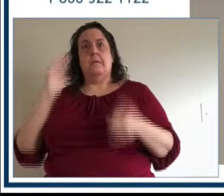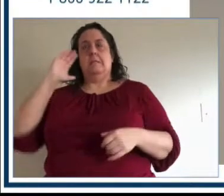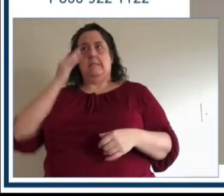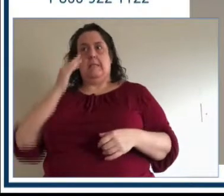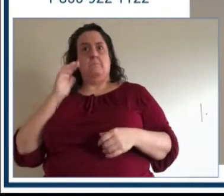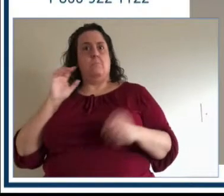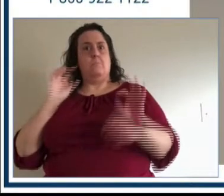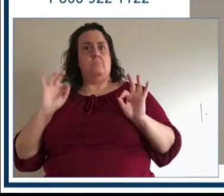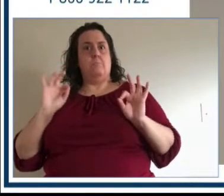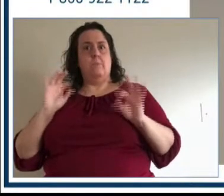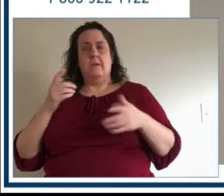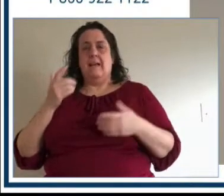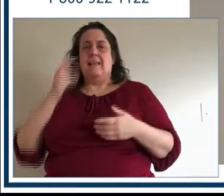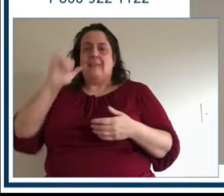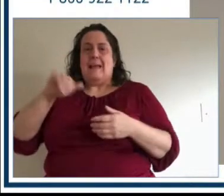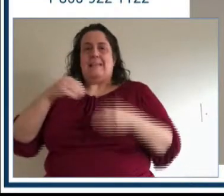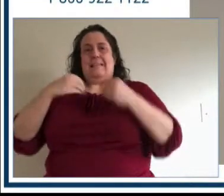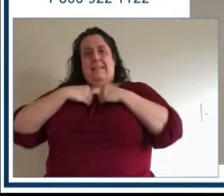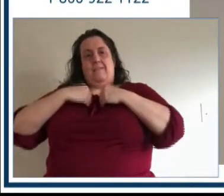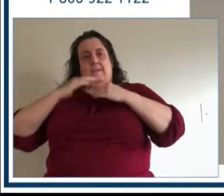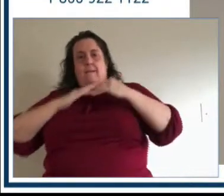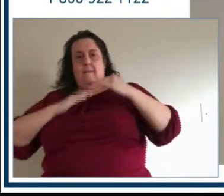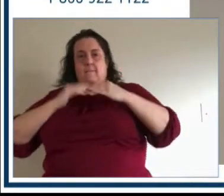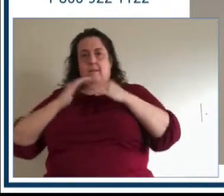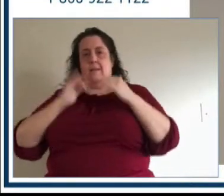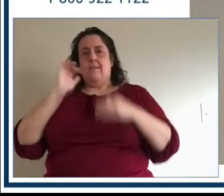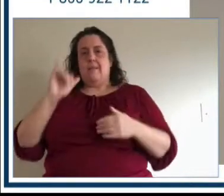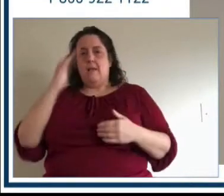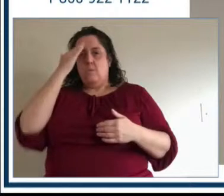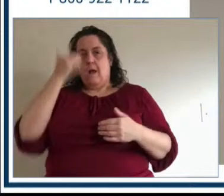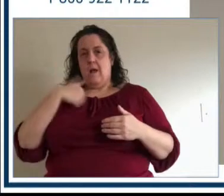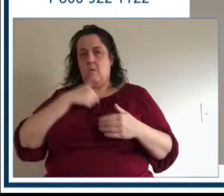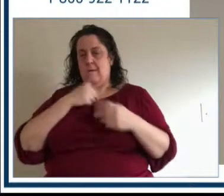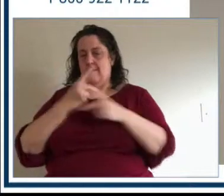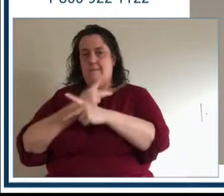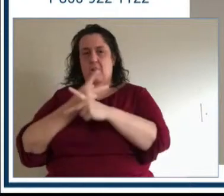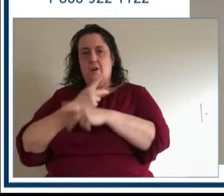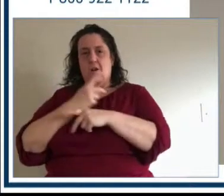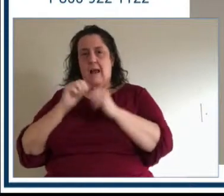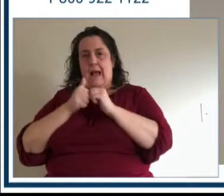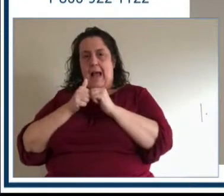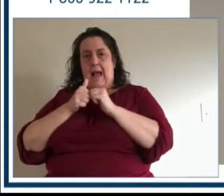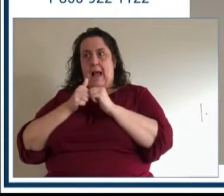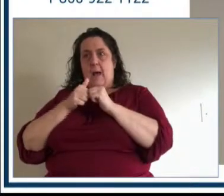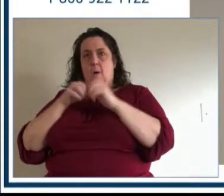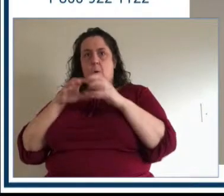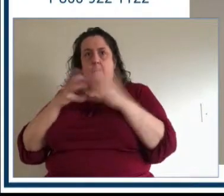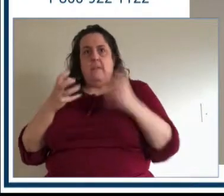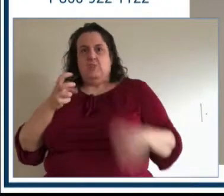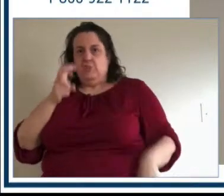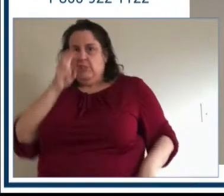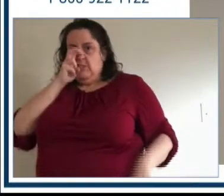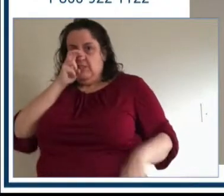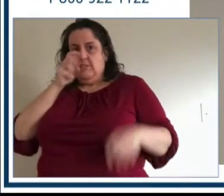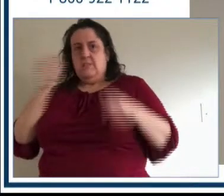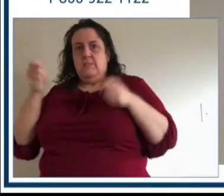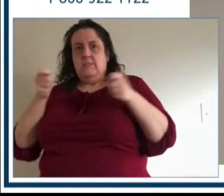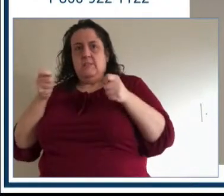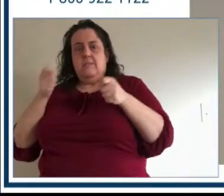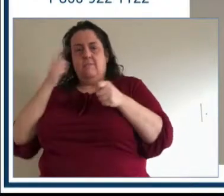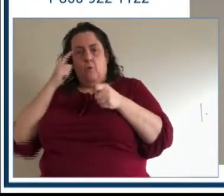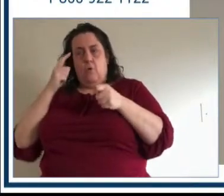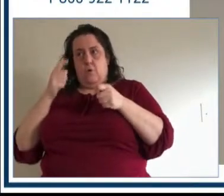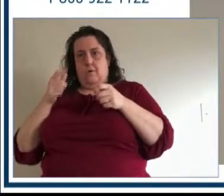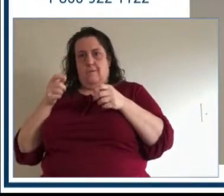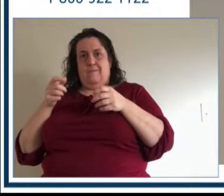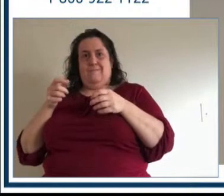try to find the balance about how far do we go to control this, knowing that everything we put in place has its own impacts, we have